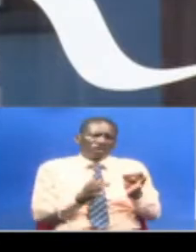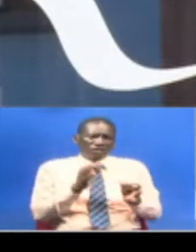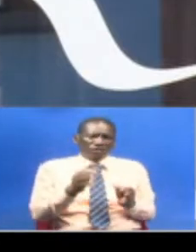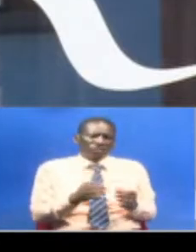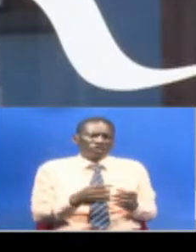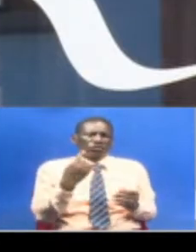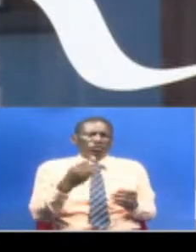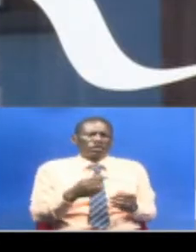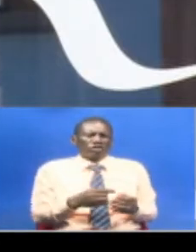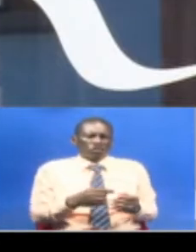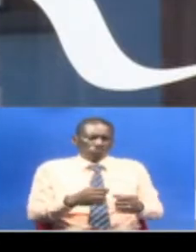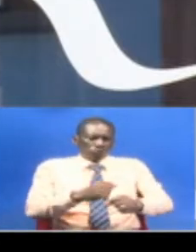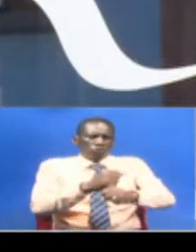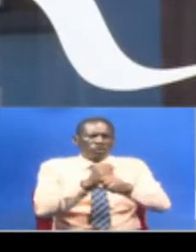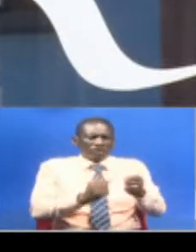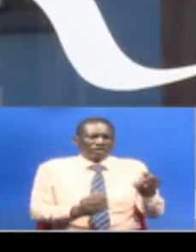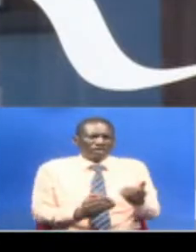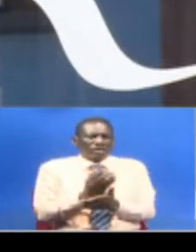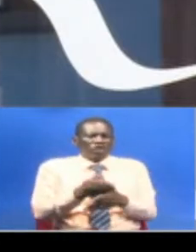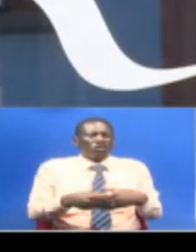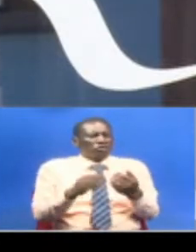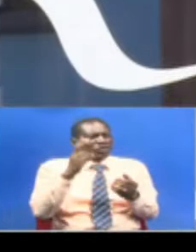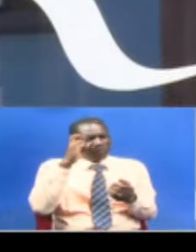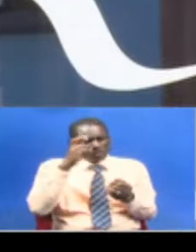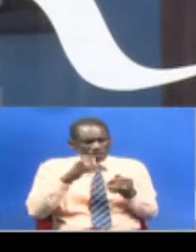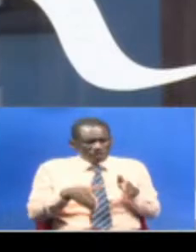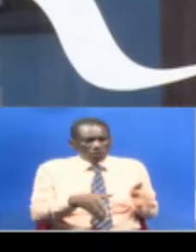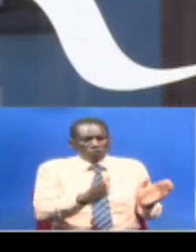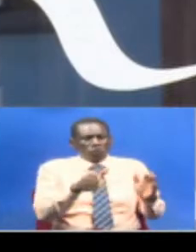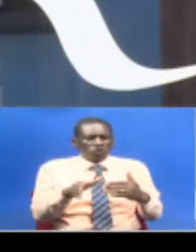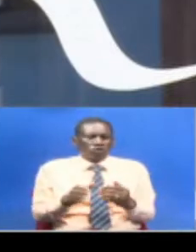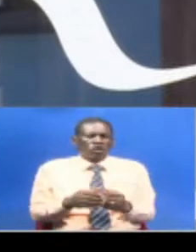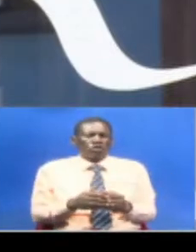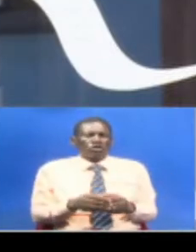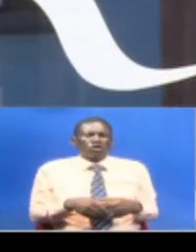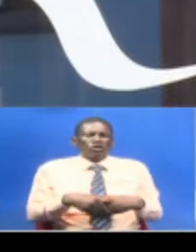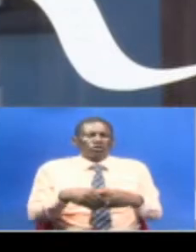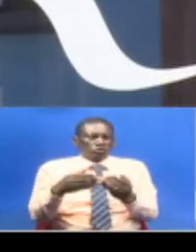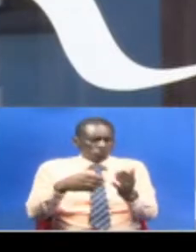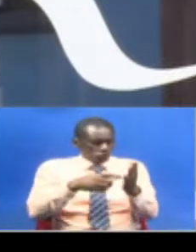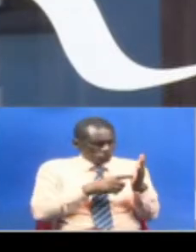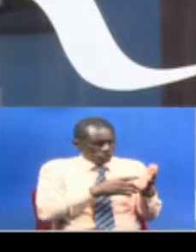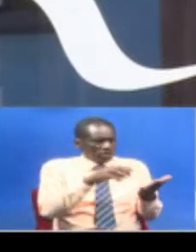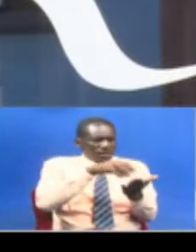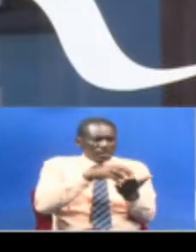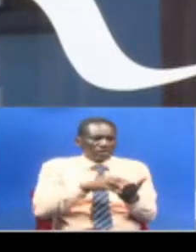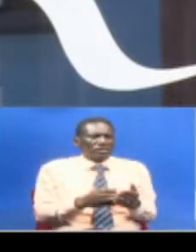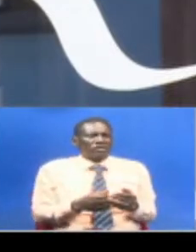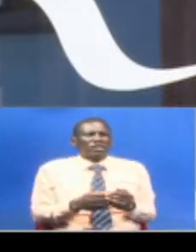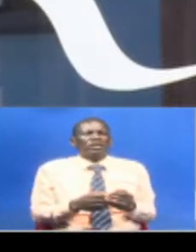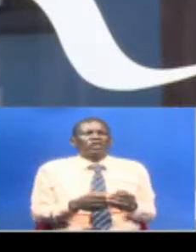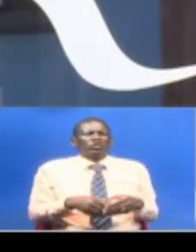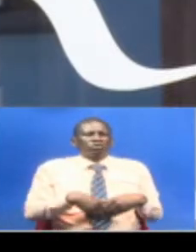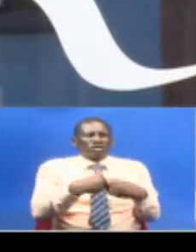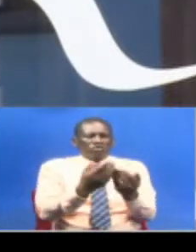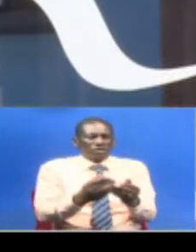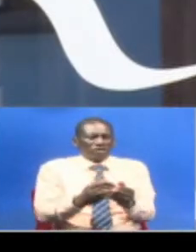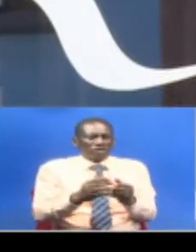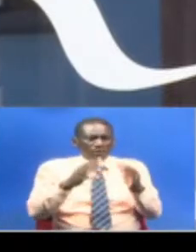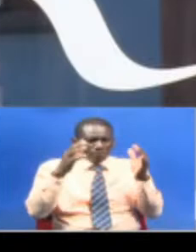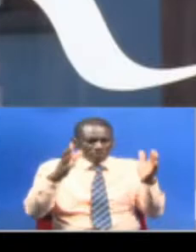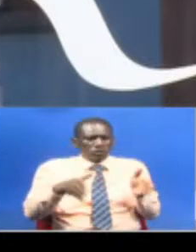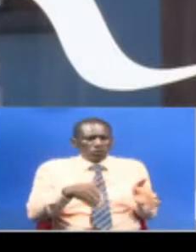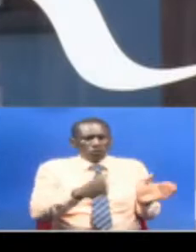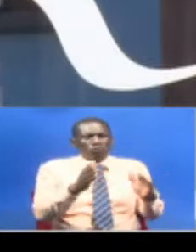uphold the right to give the accused persons an opportunity to present their cases, give them the widest opportunity,